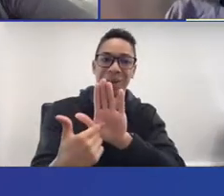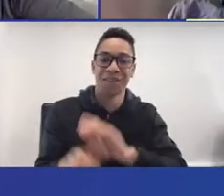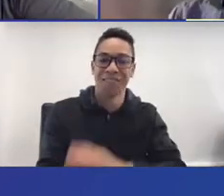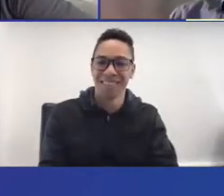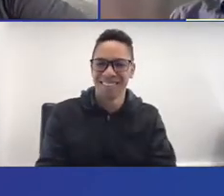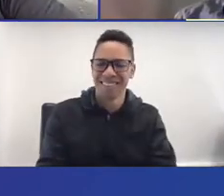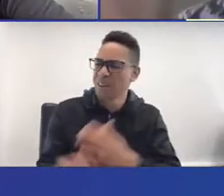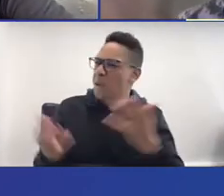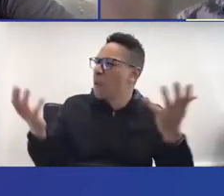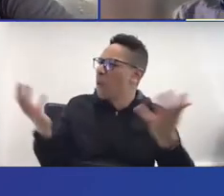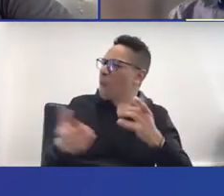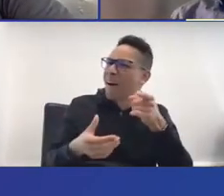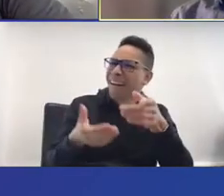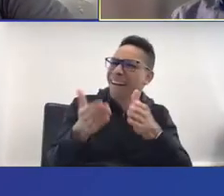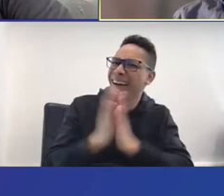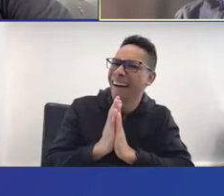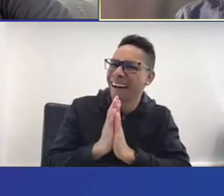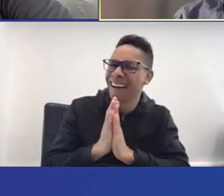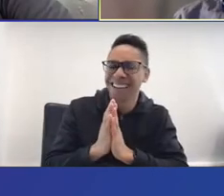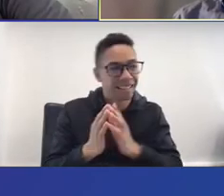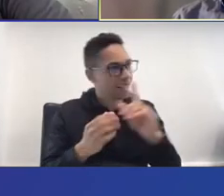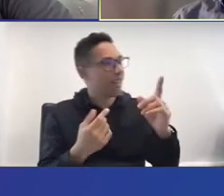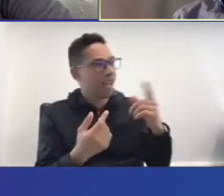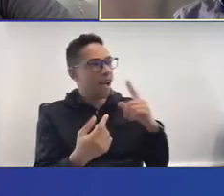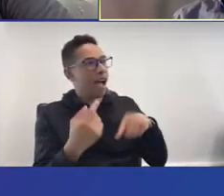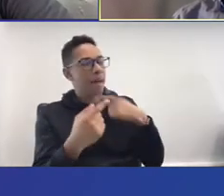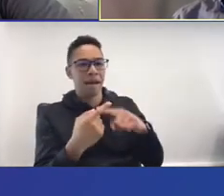It was the question was around embodying,